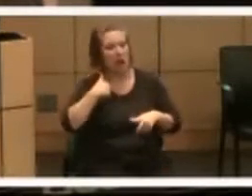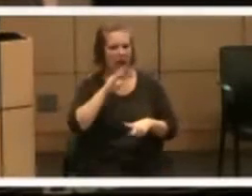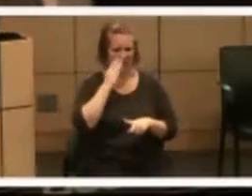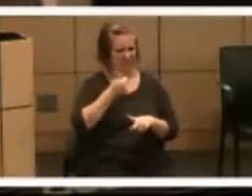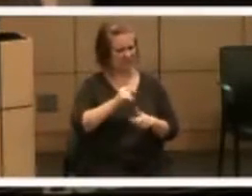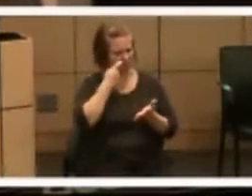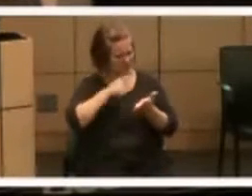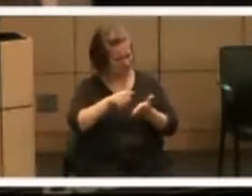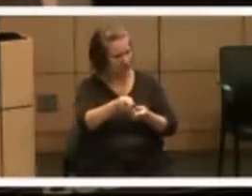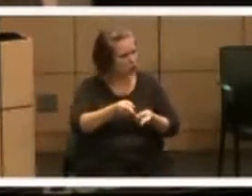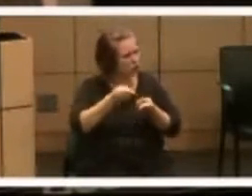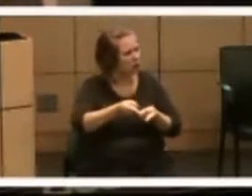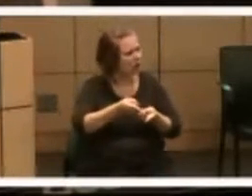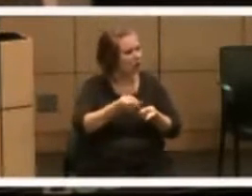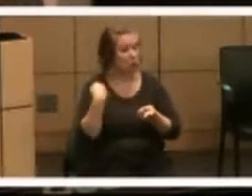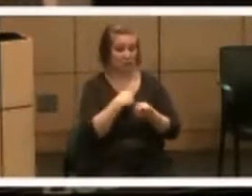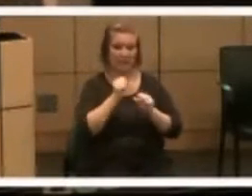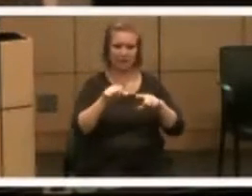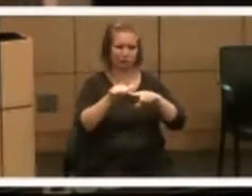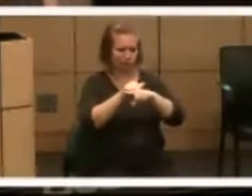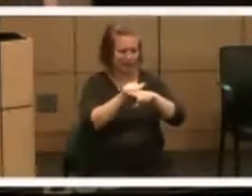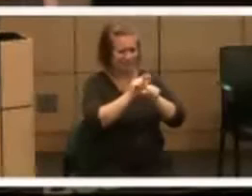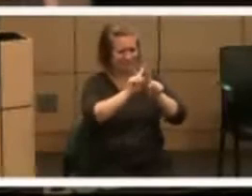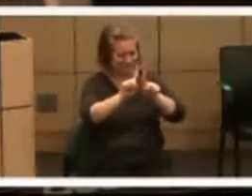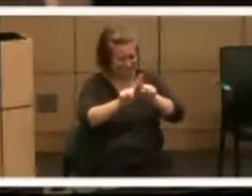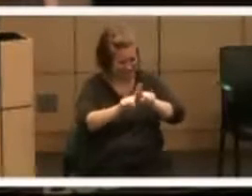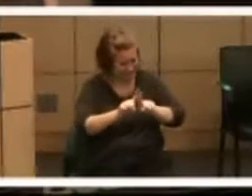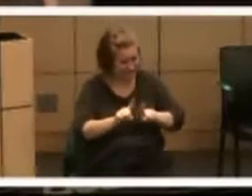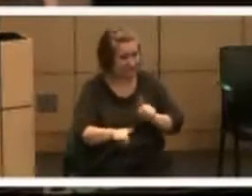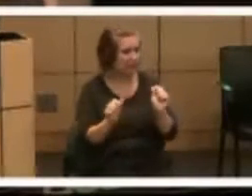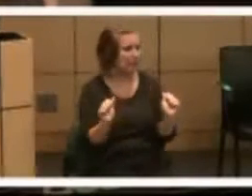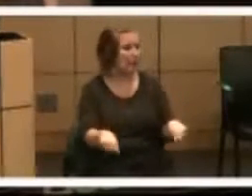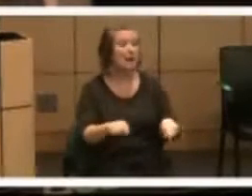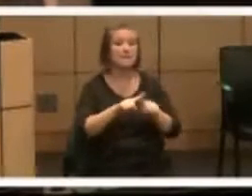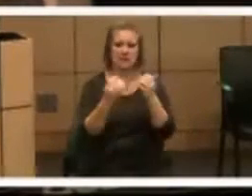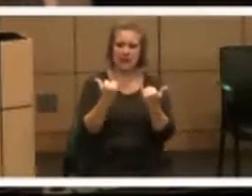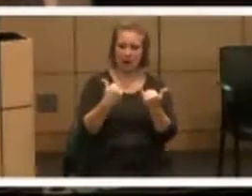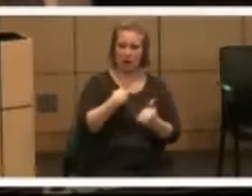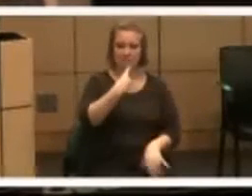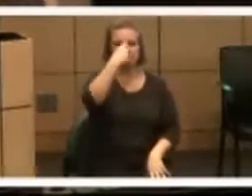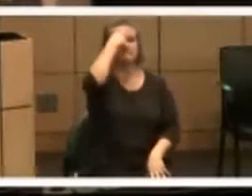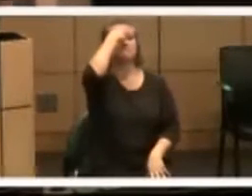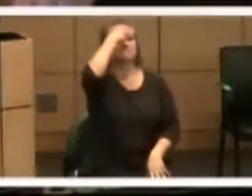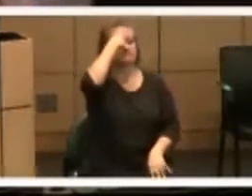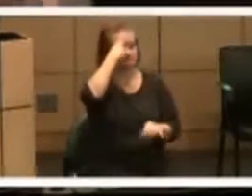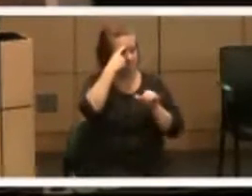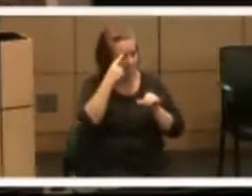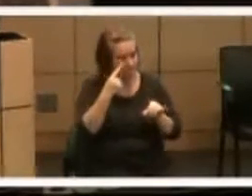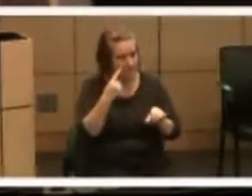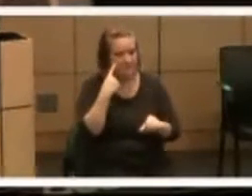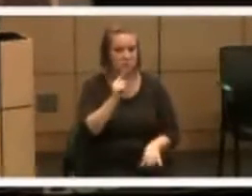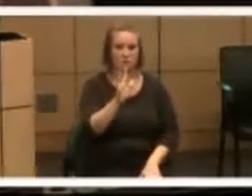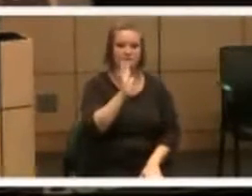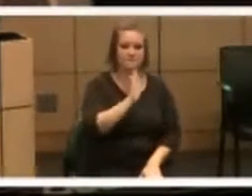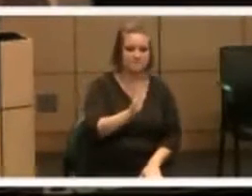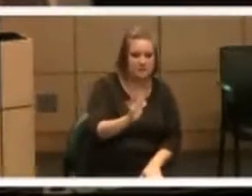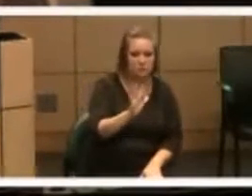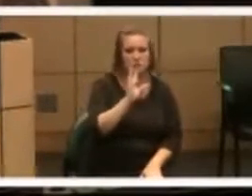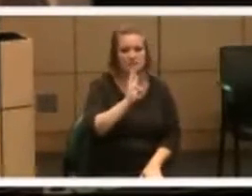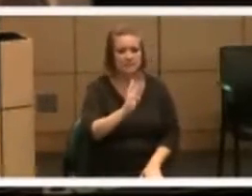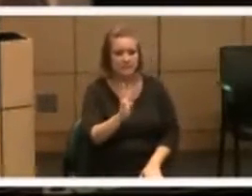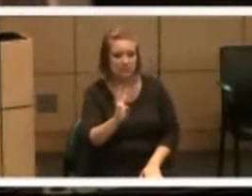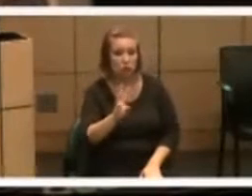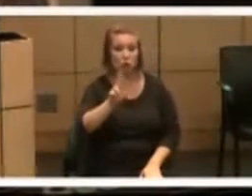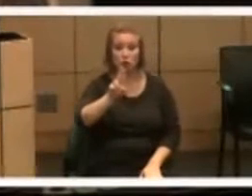they struggle, and we can train using all kinds of different materials. But now I'm thinking, what about a 5-year-old, 6-year-old